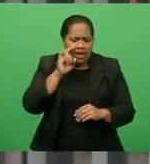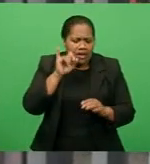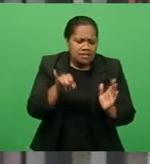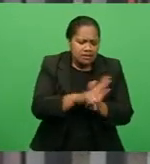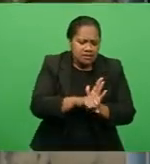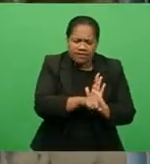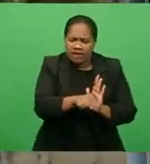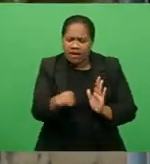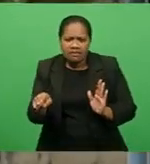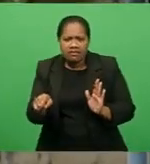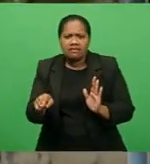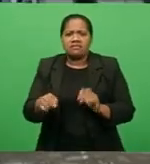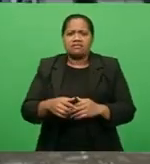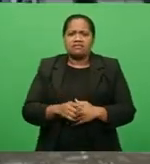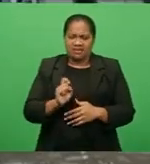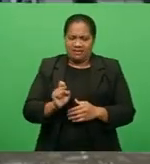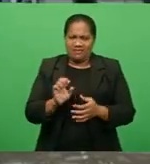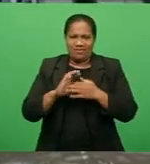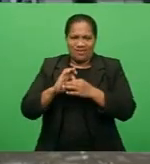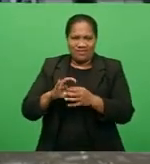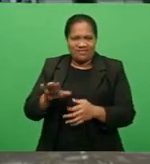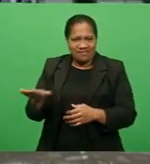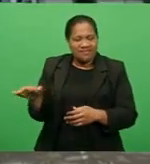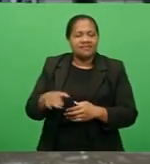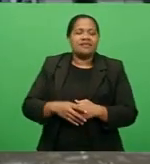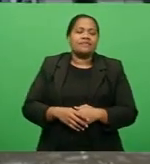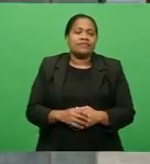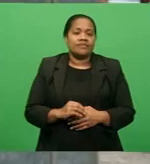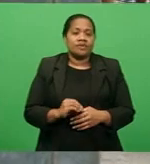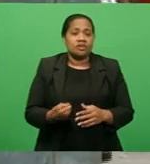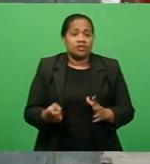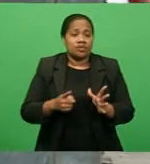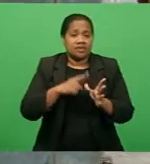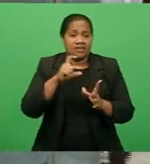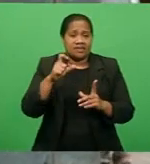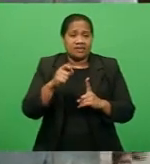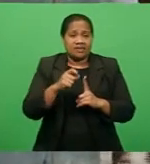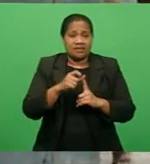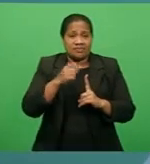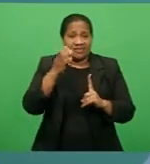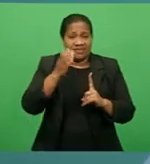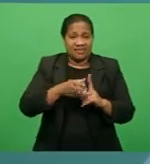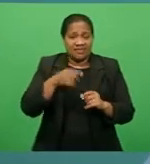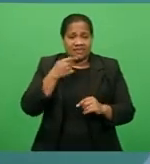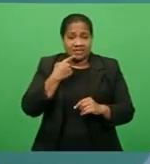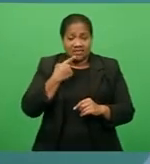possible stolen property. ACP Khan says investigations are still underway.